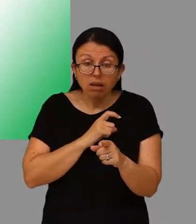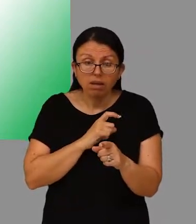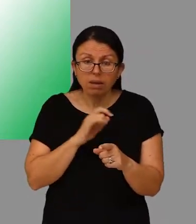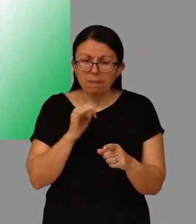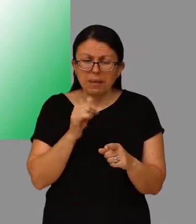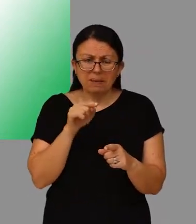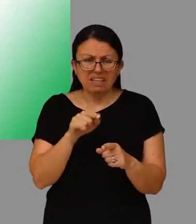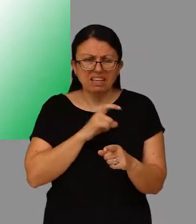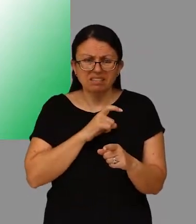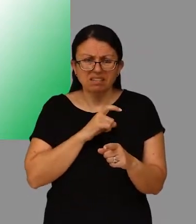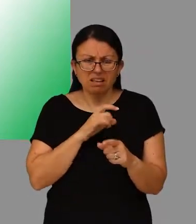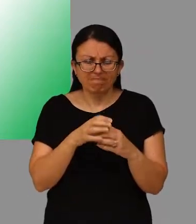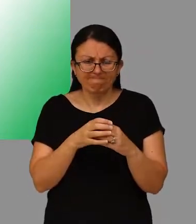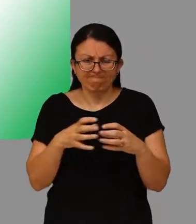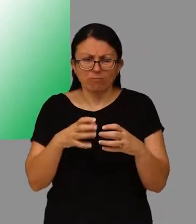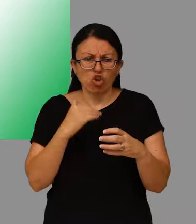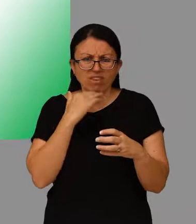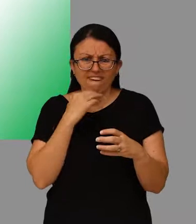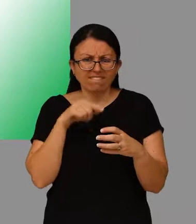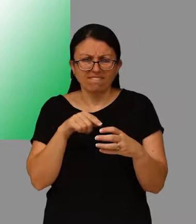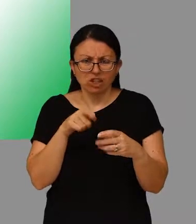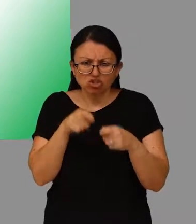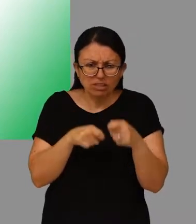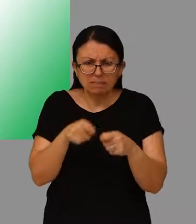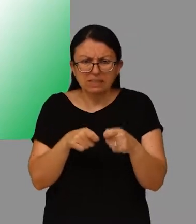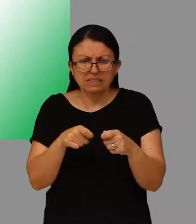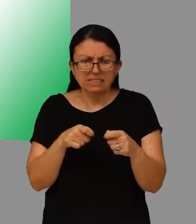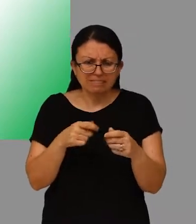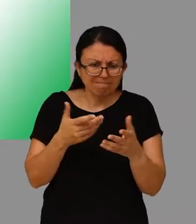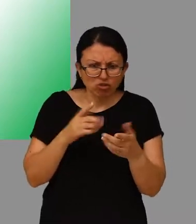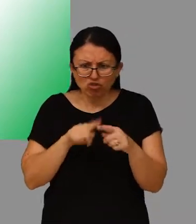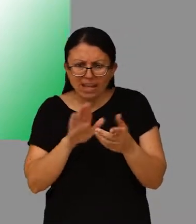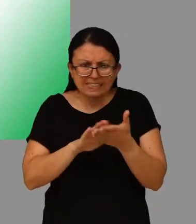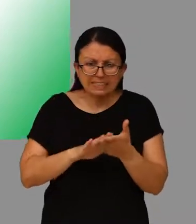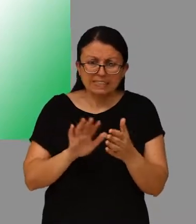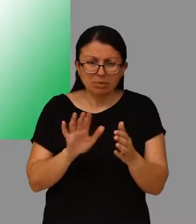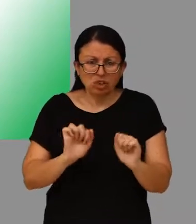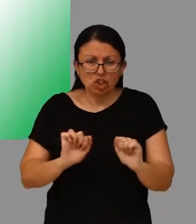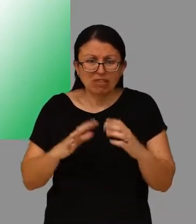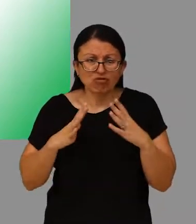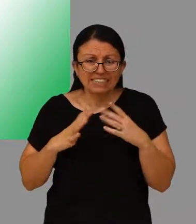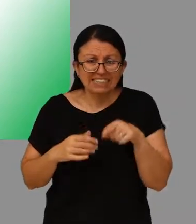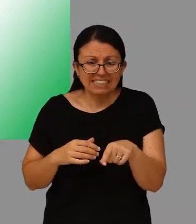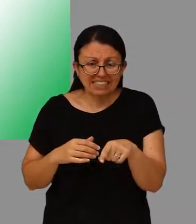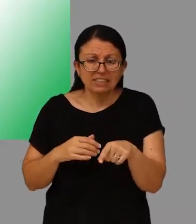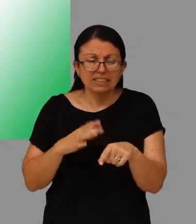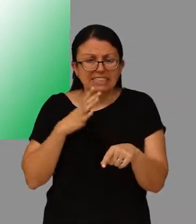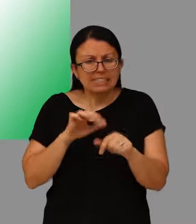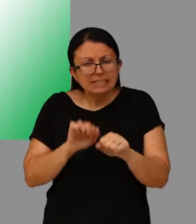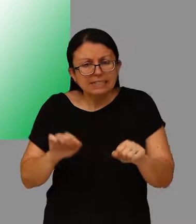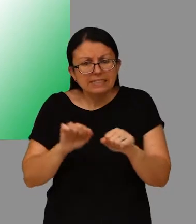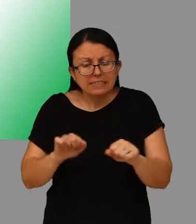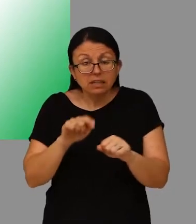not sufficiently advanced to need treatment. We are aware that that's a bit of a worrying time for you because we've told